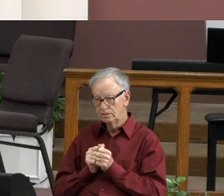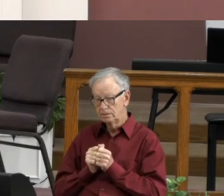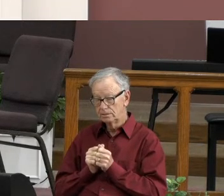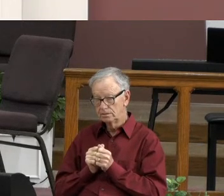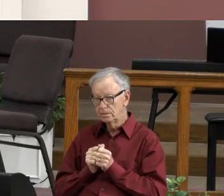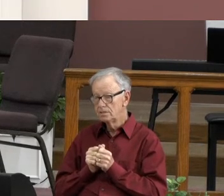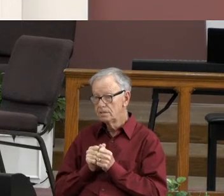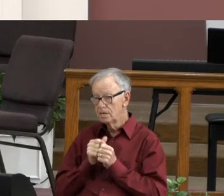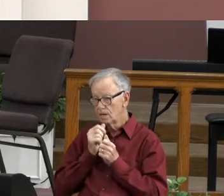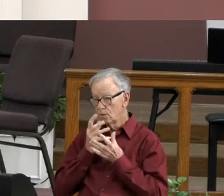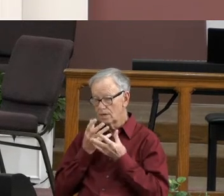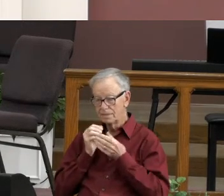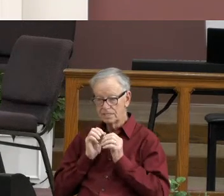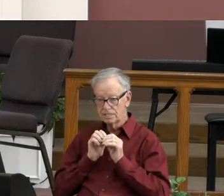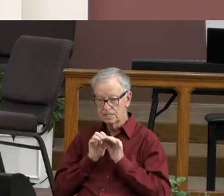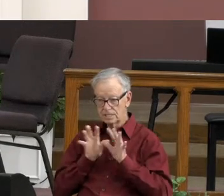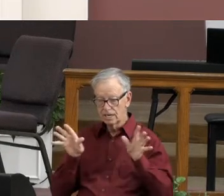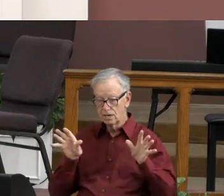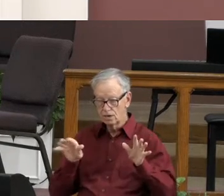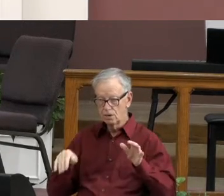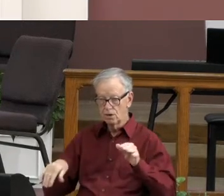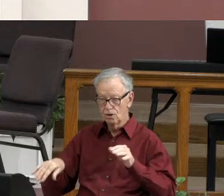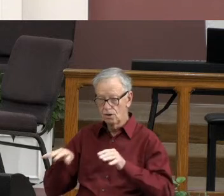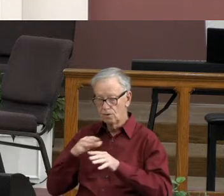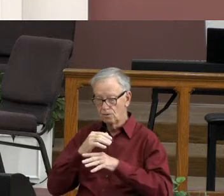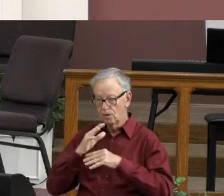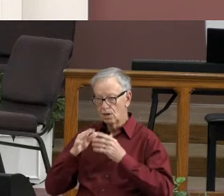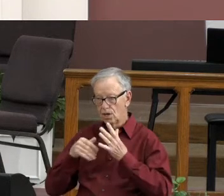They didn't want to be scattered over the face of the earth.